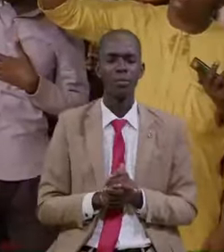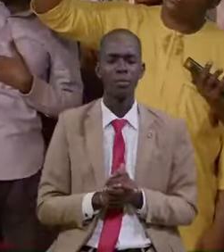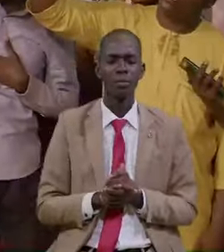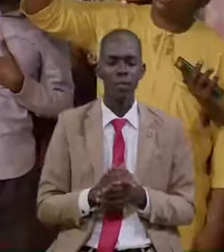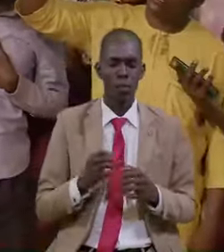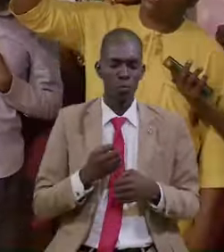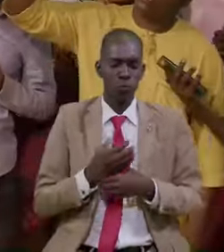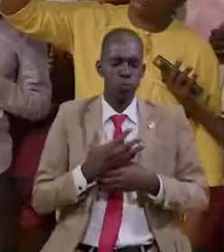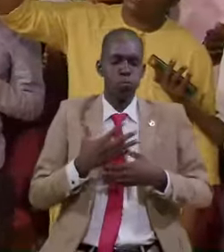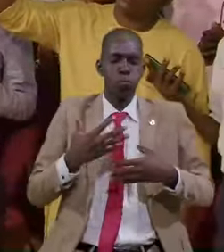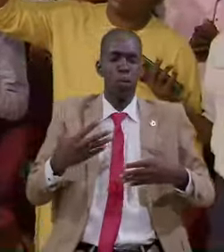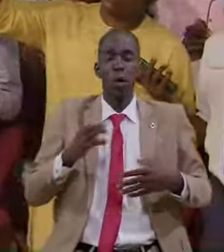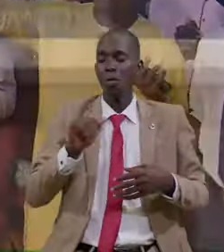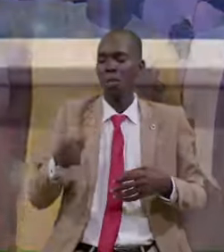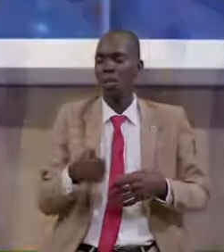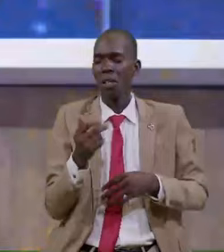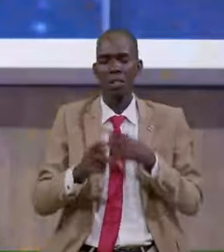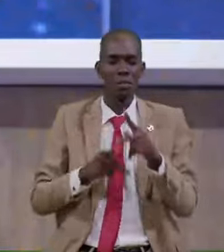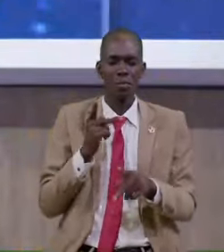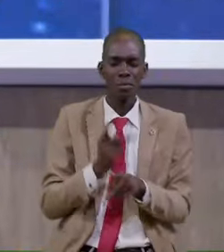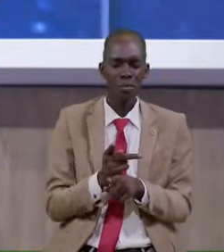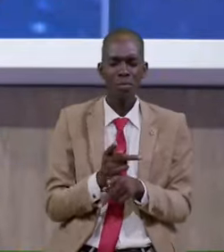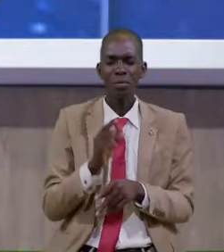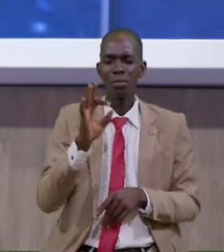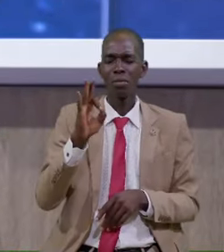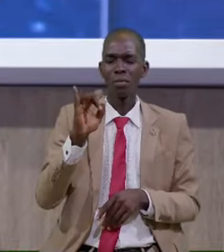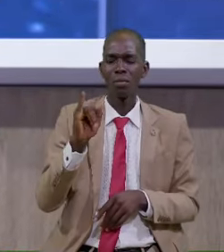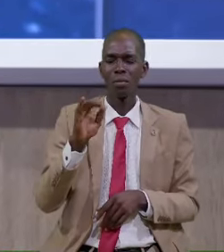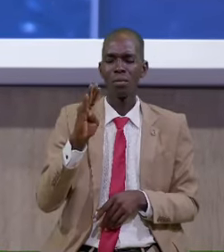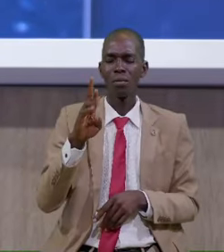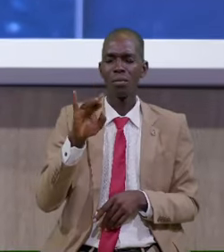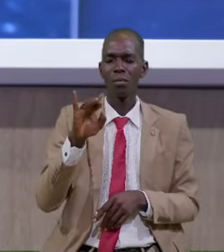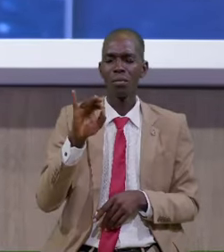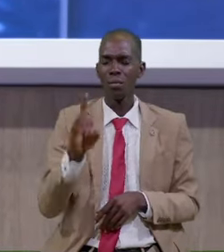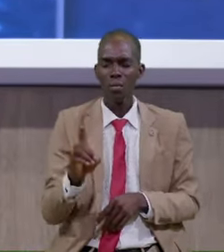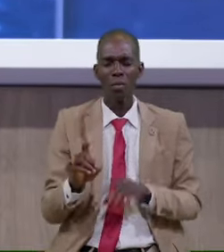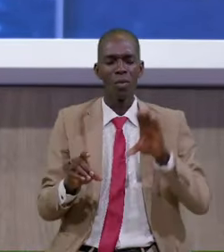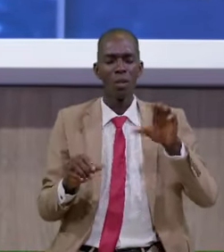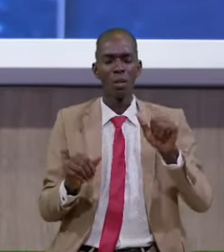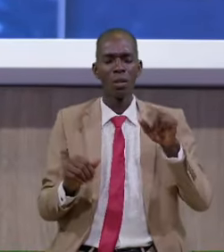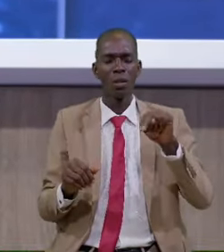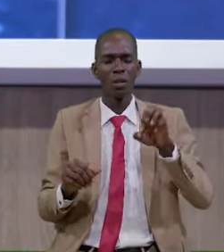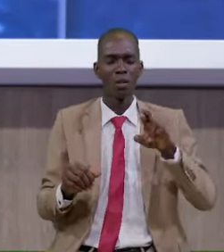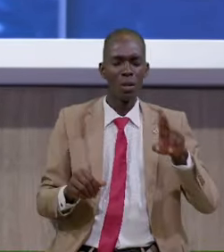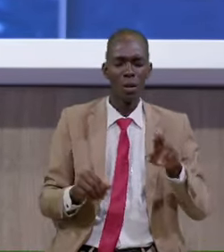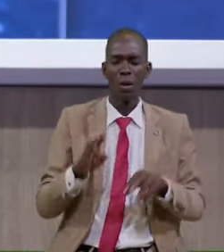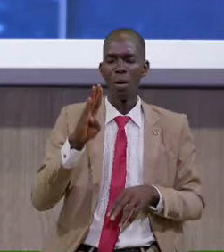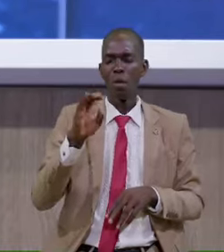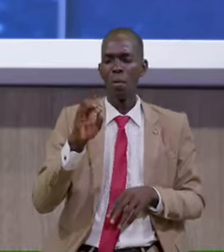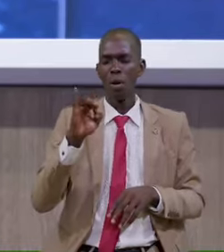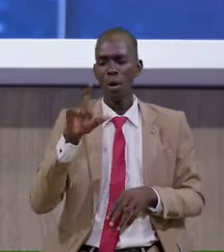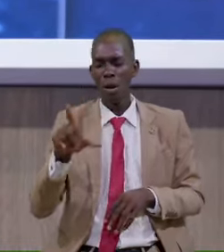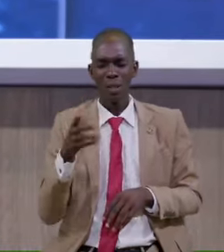Swelling of any kind, fibroid, cancer, boil there,